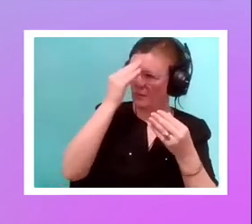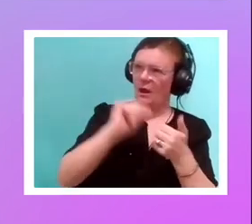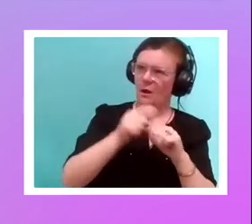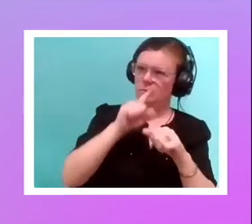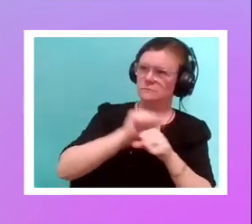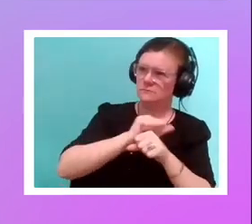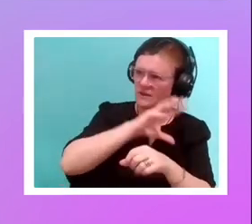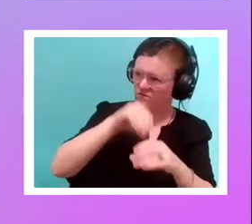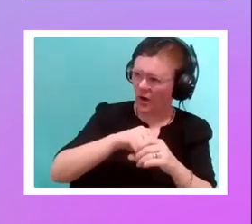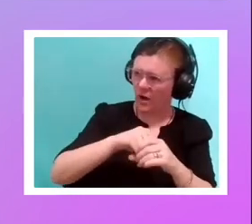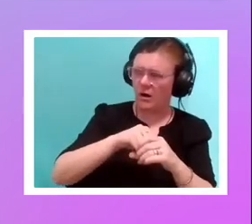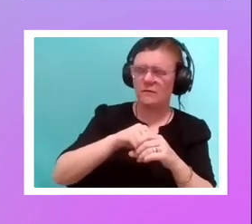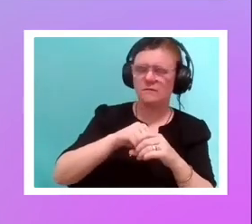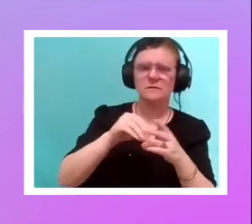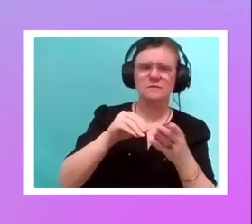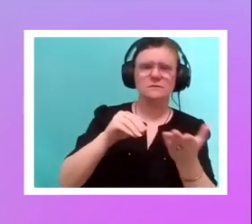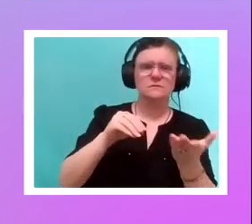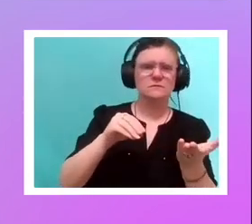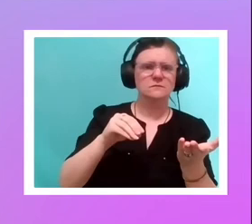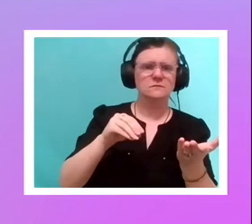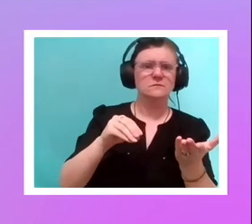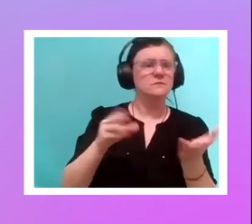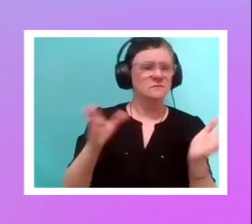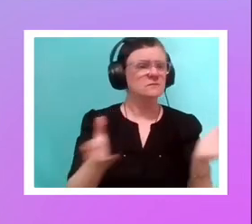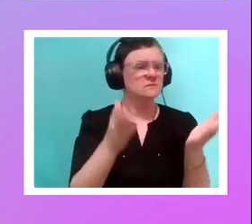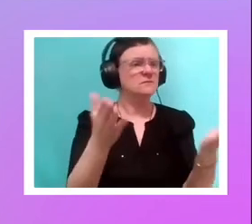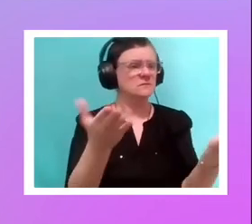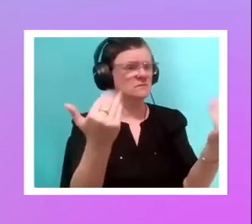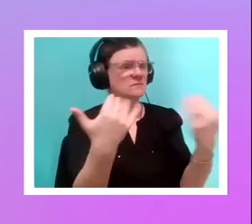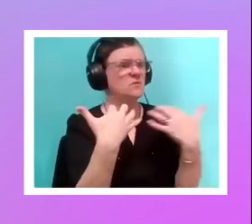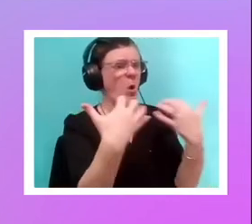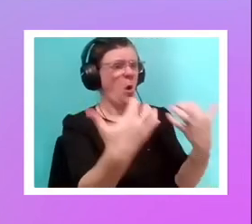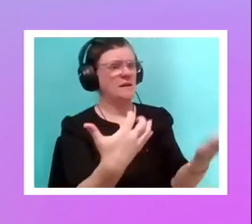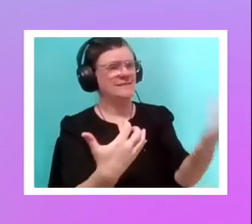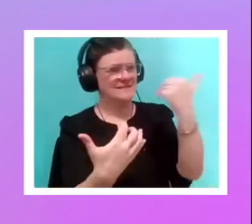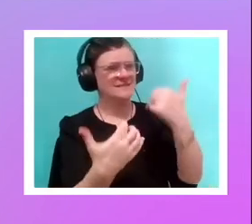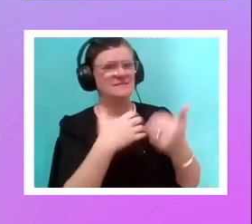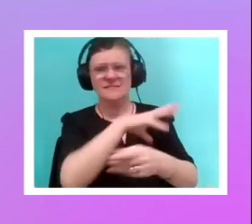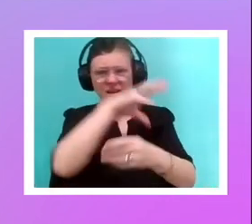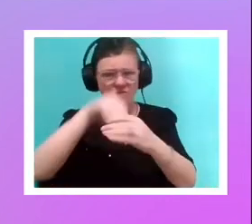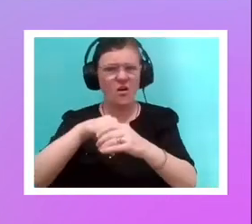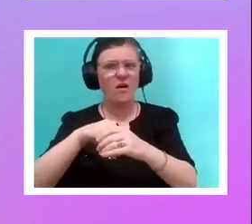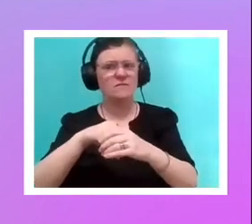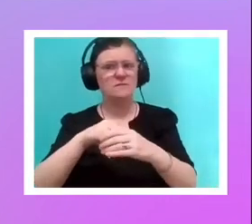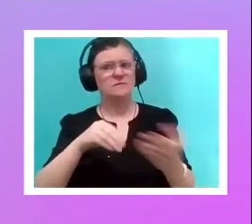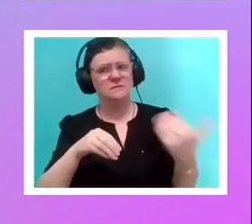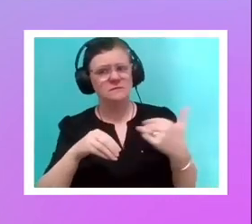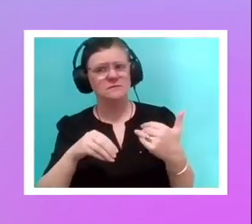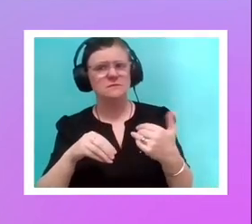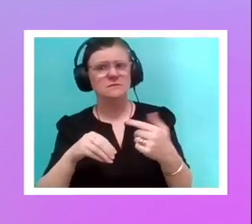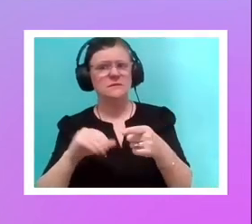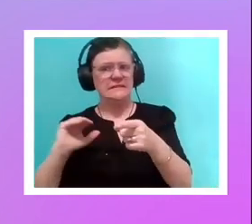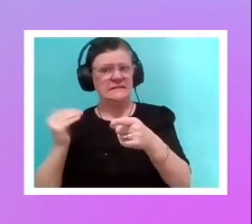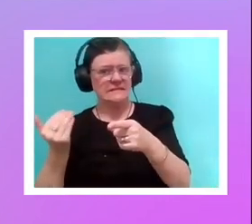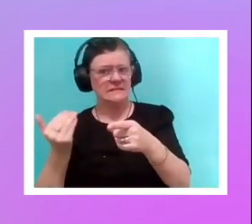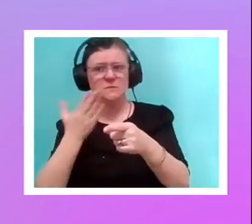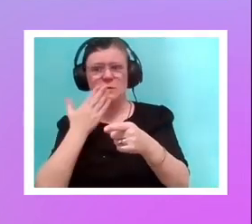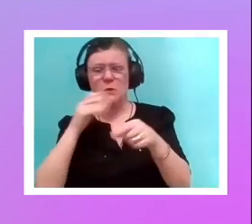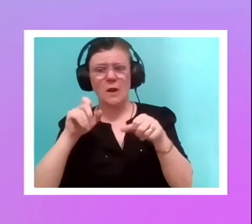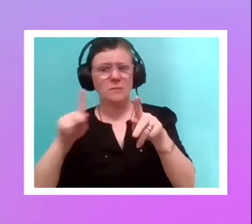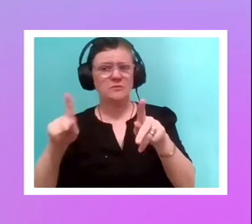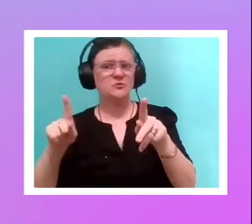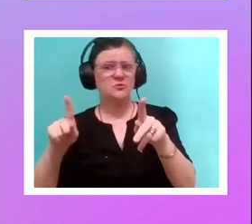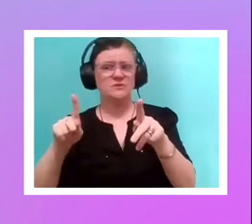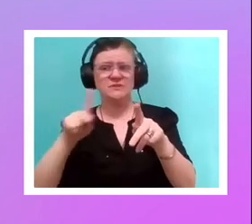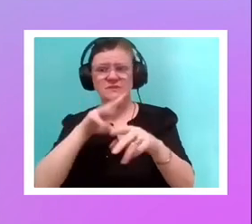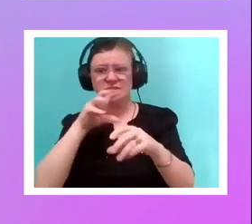So I'd like to really encourage members of the audience, do get involved. It looks like there's a great way to be